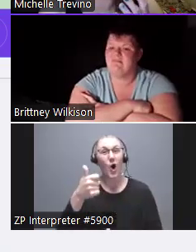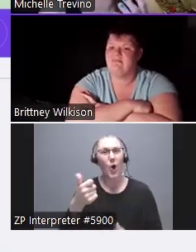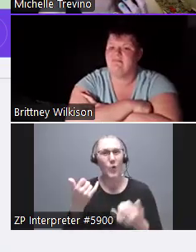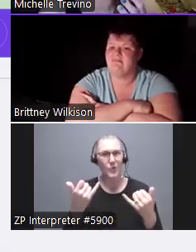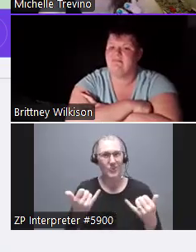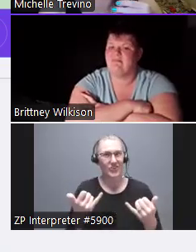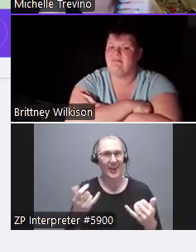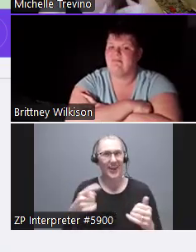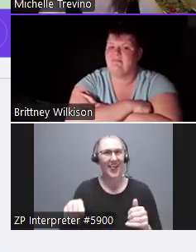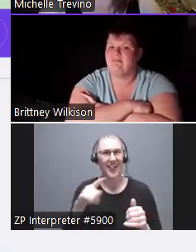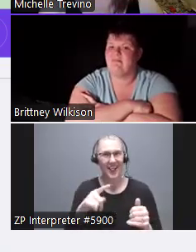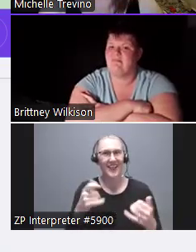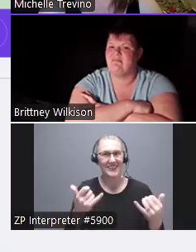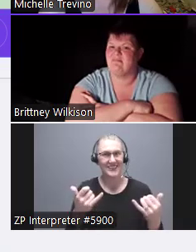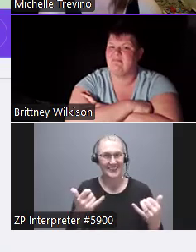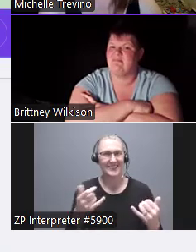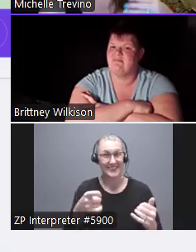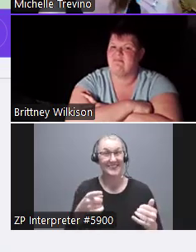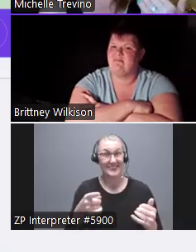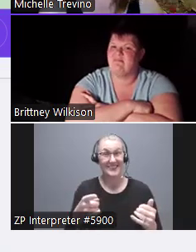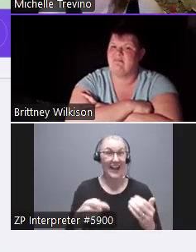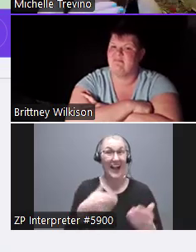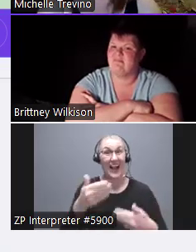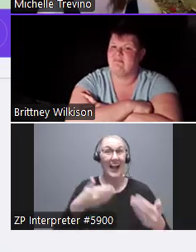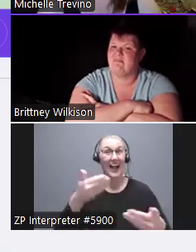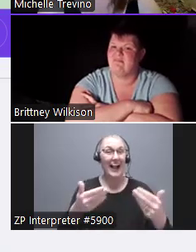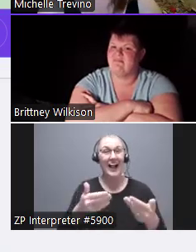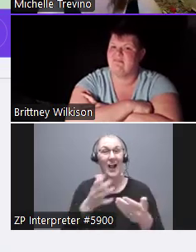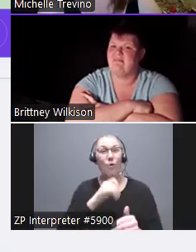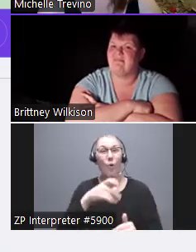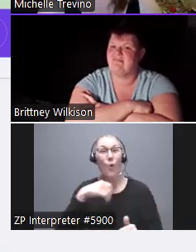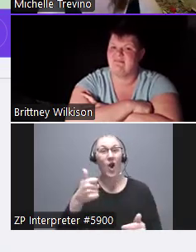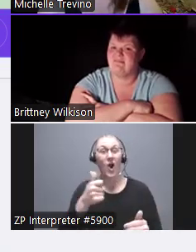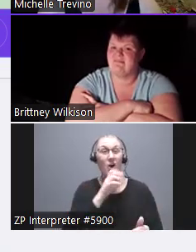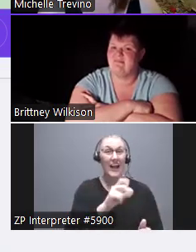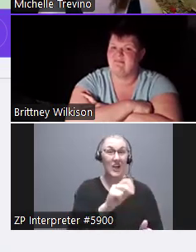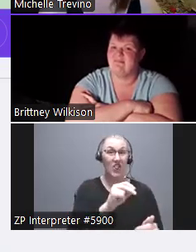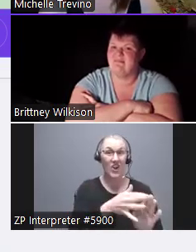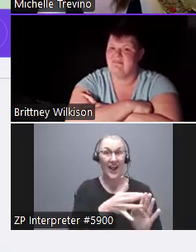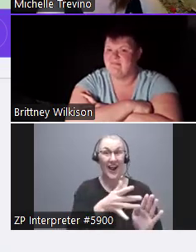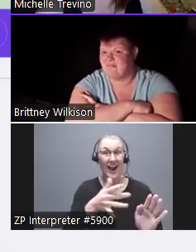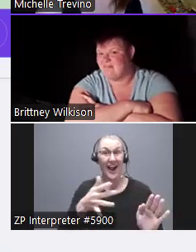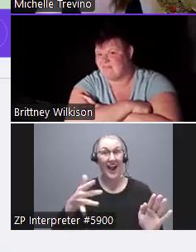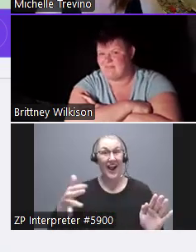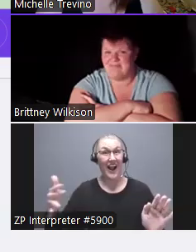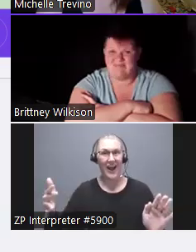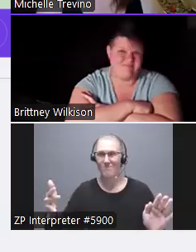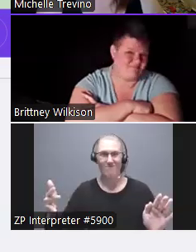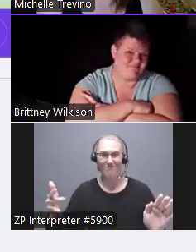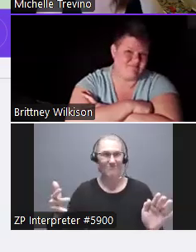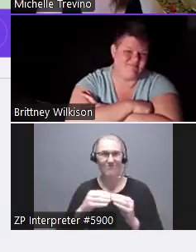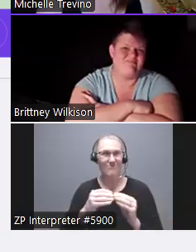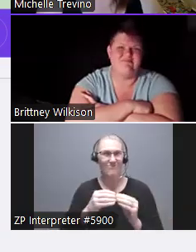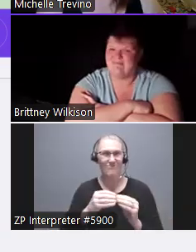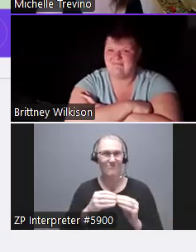full tilt, right? It's going faster from 30 on. Instead of you being in the prime of